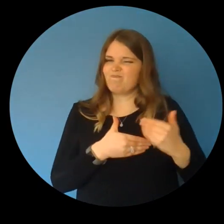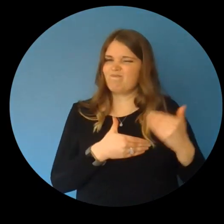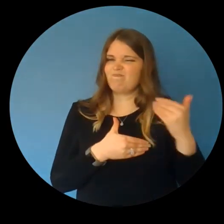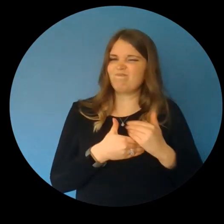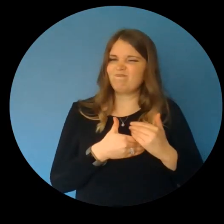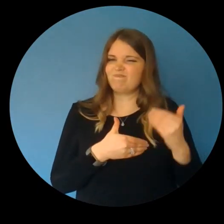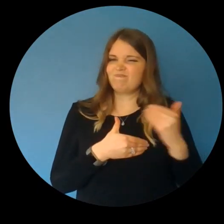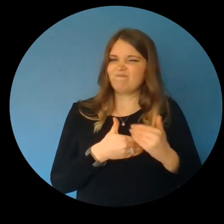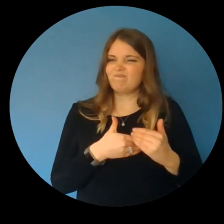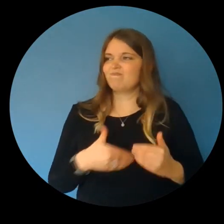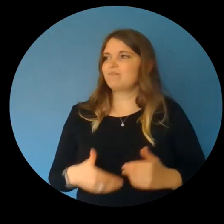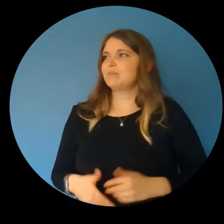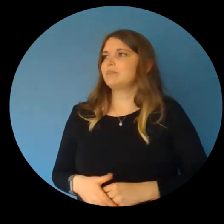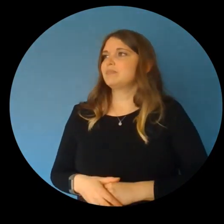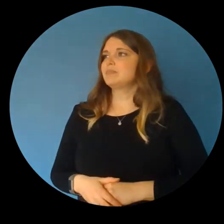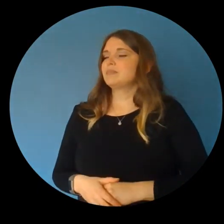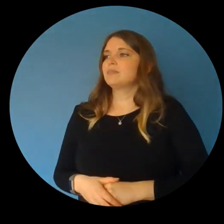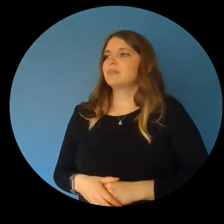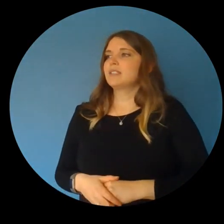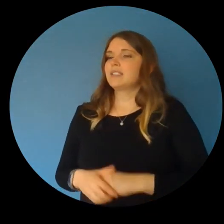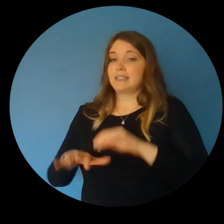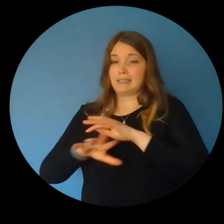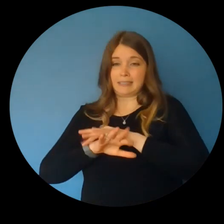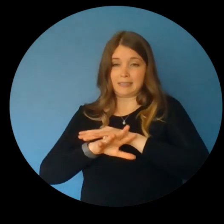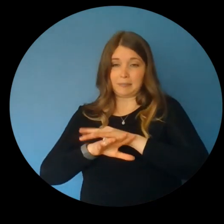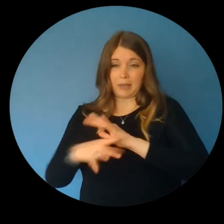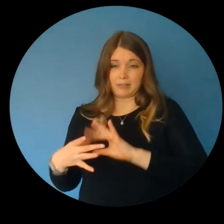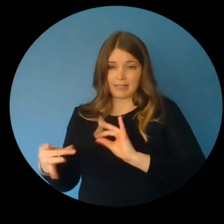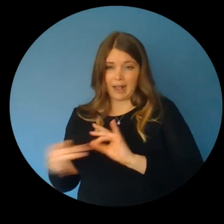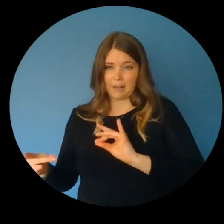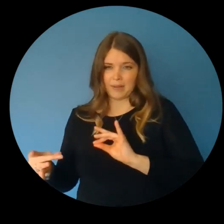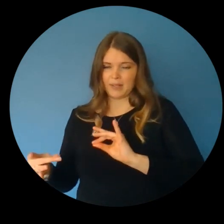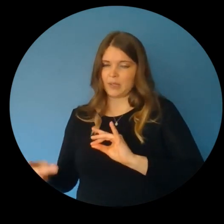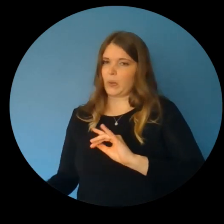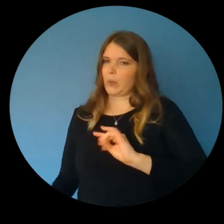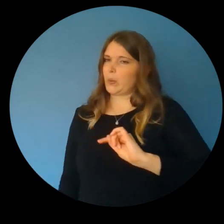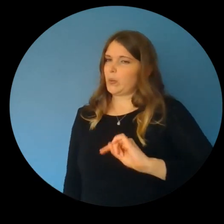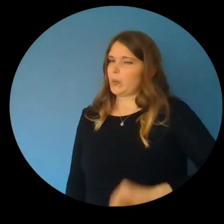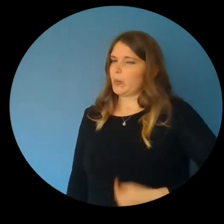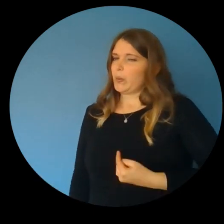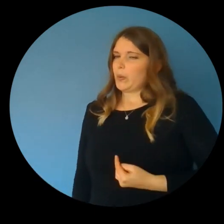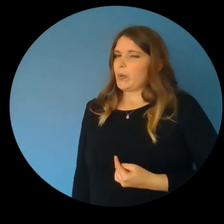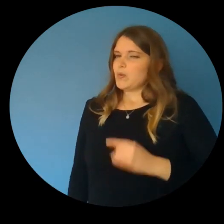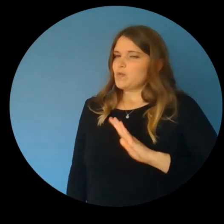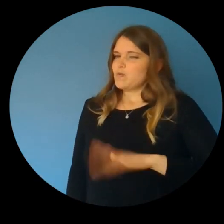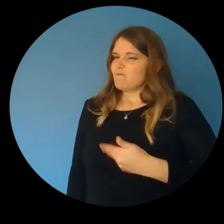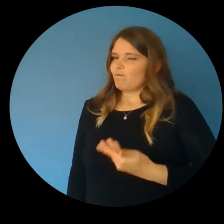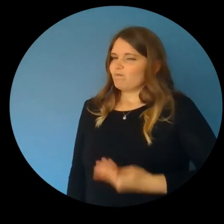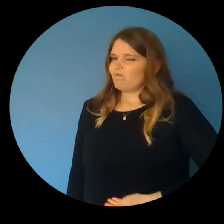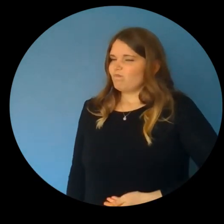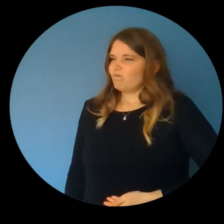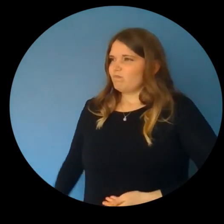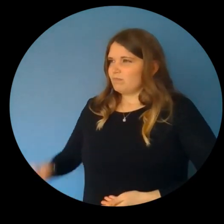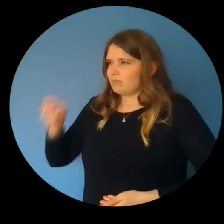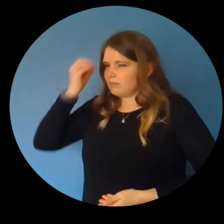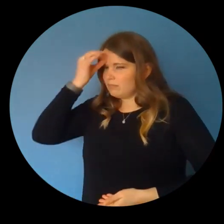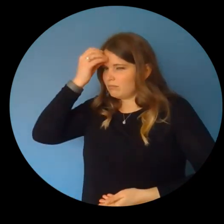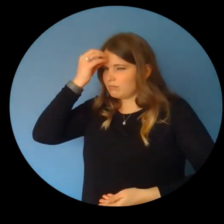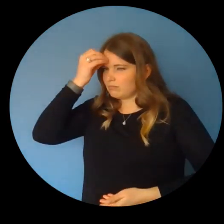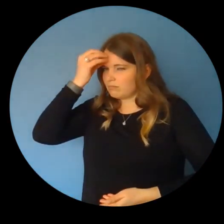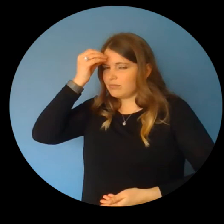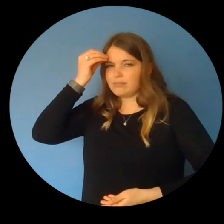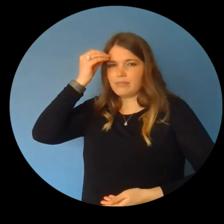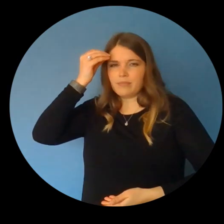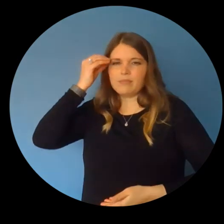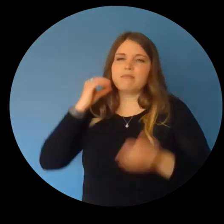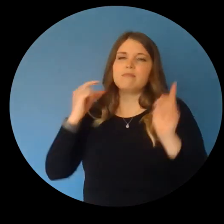later on. Spider's words had spoiled the day for Goose, and she was still upset when